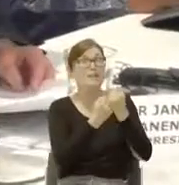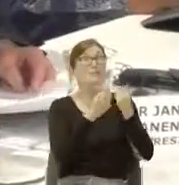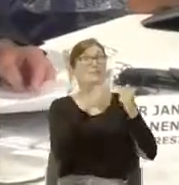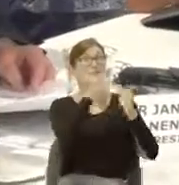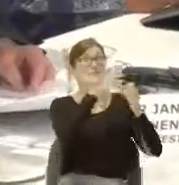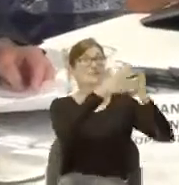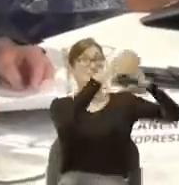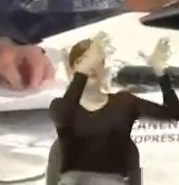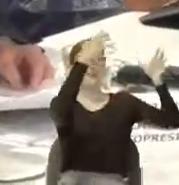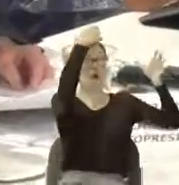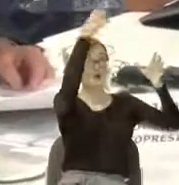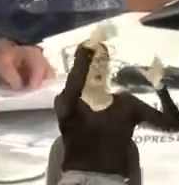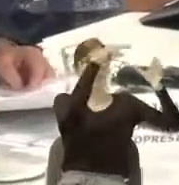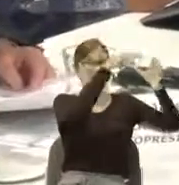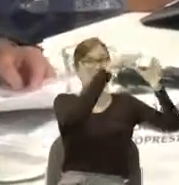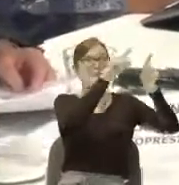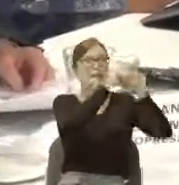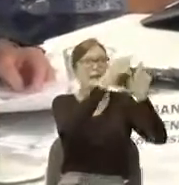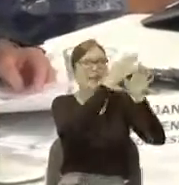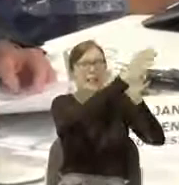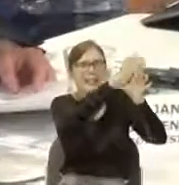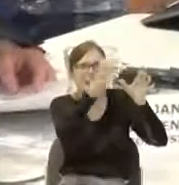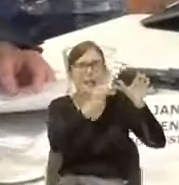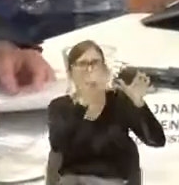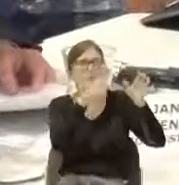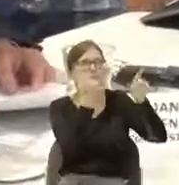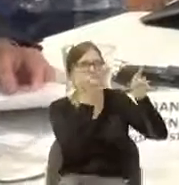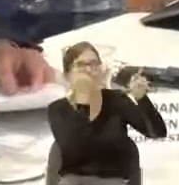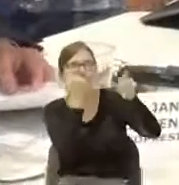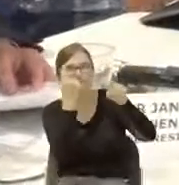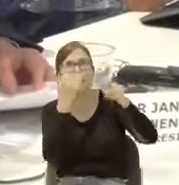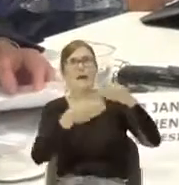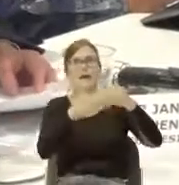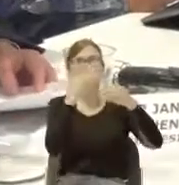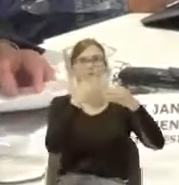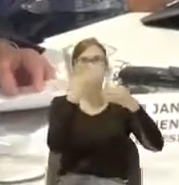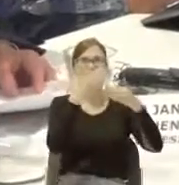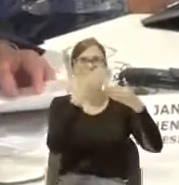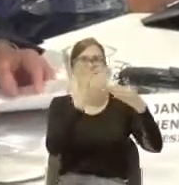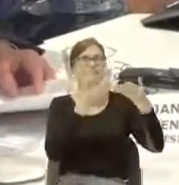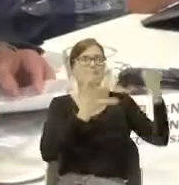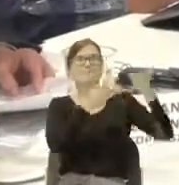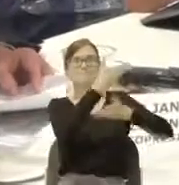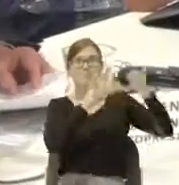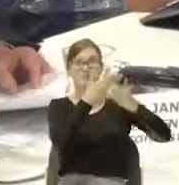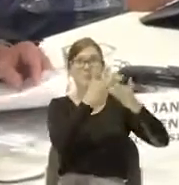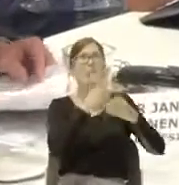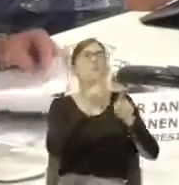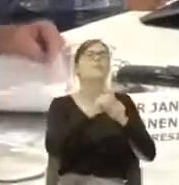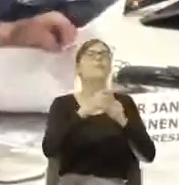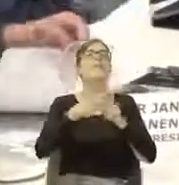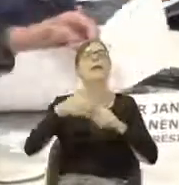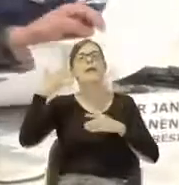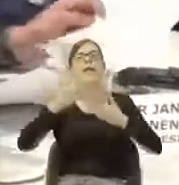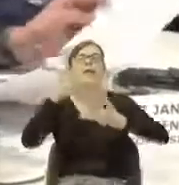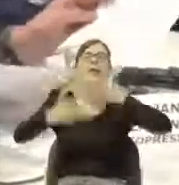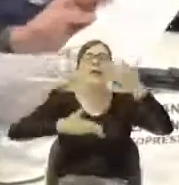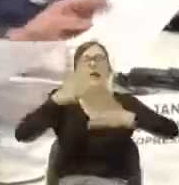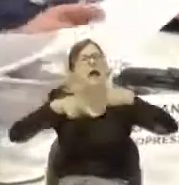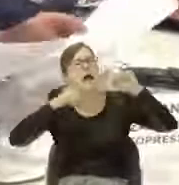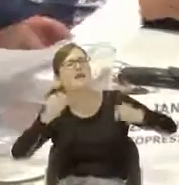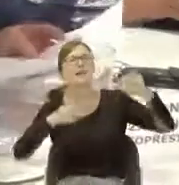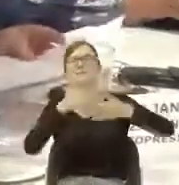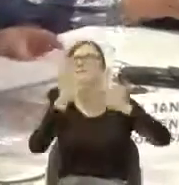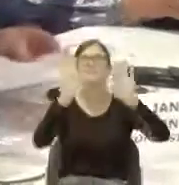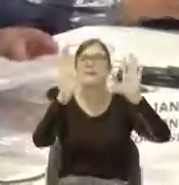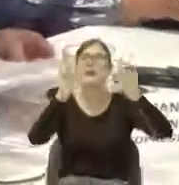beyond talking about powers and capacities and towards a conversation that understands development as a